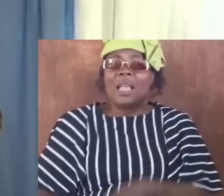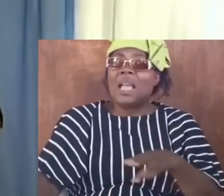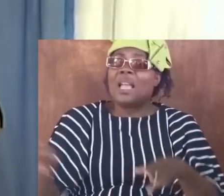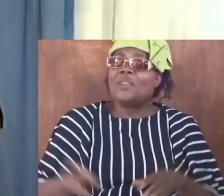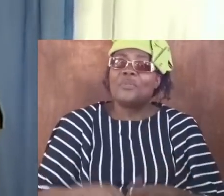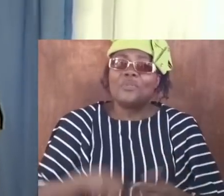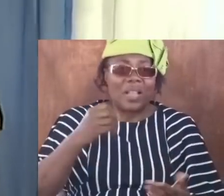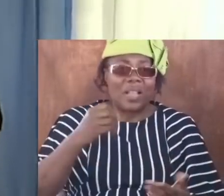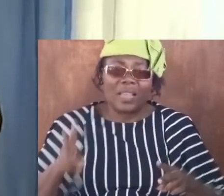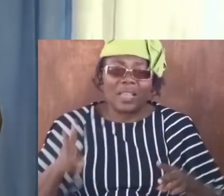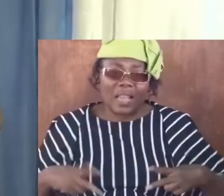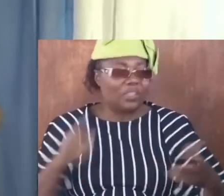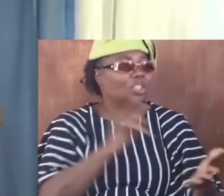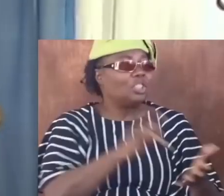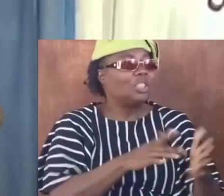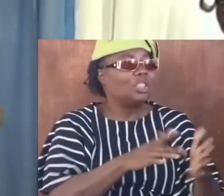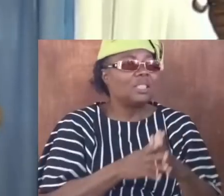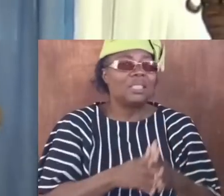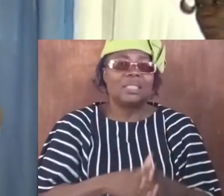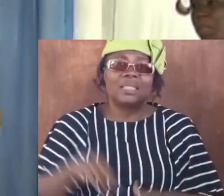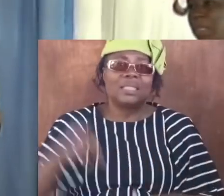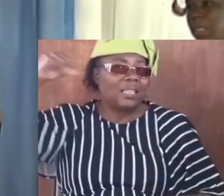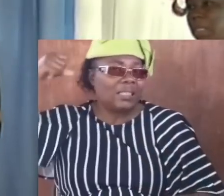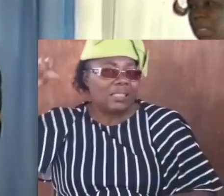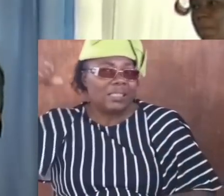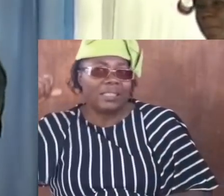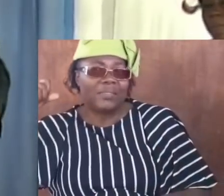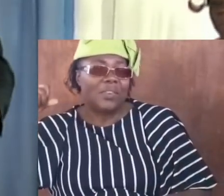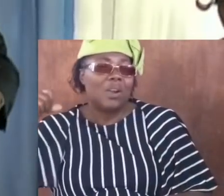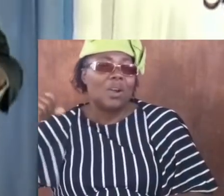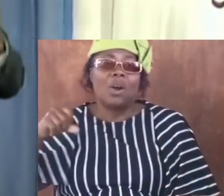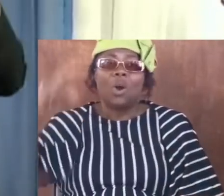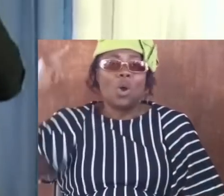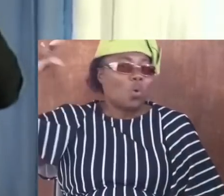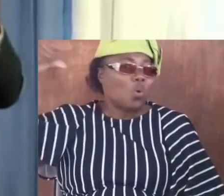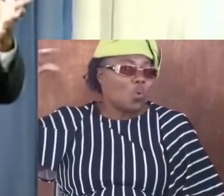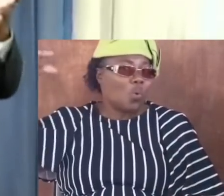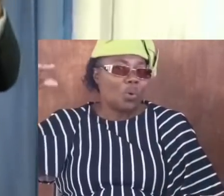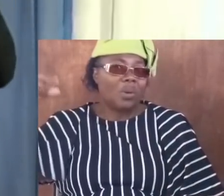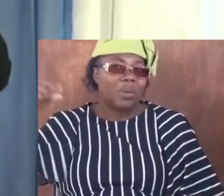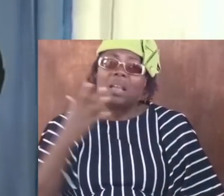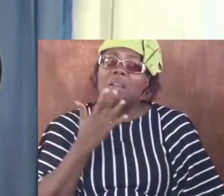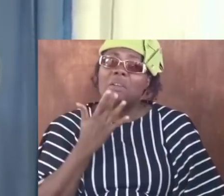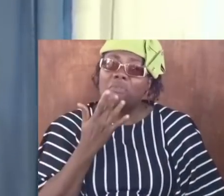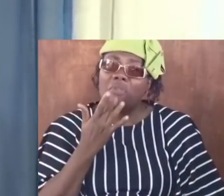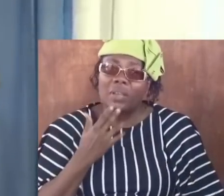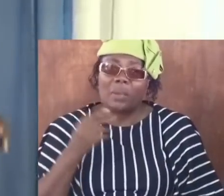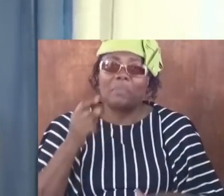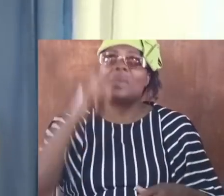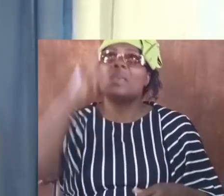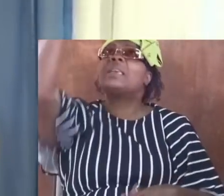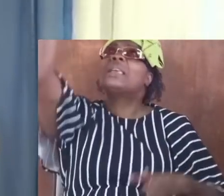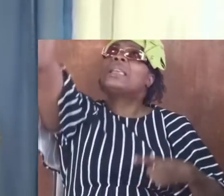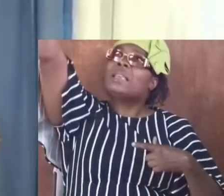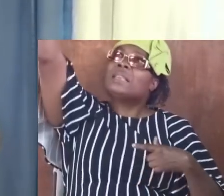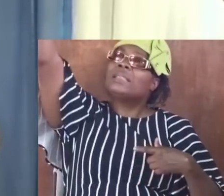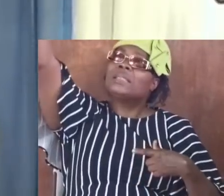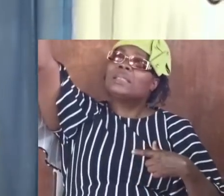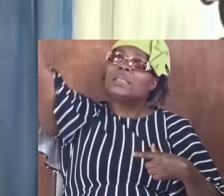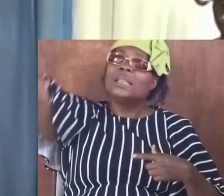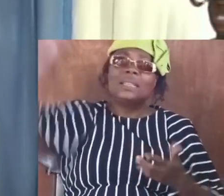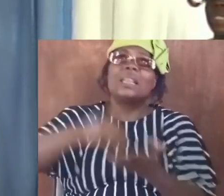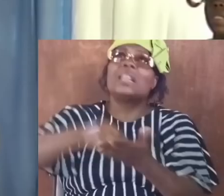Jesus than silver or gold. I'd rather be His than